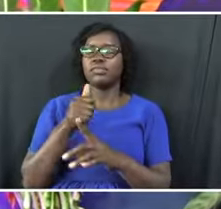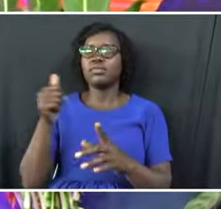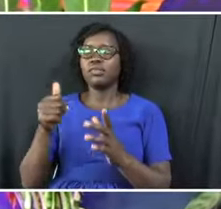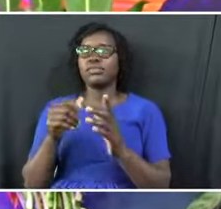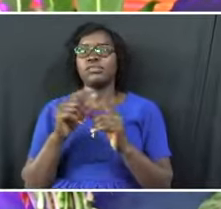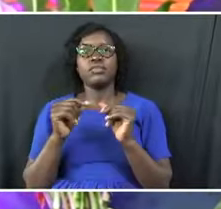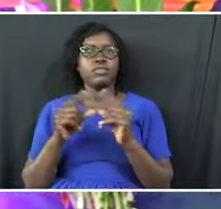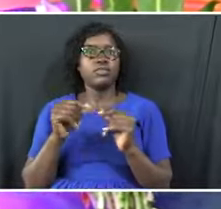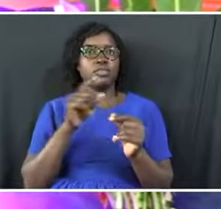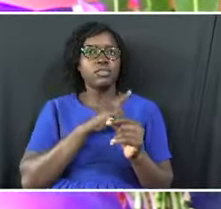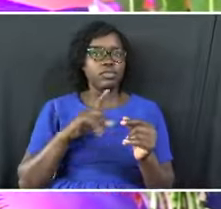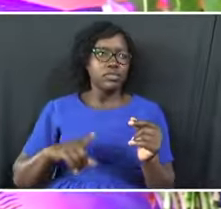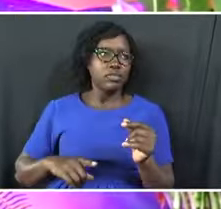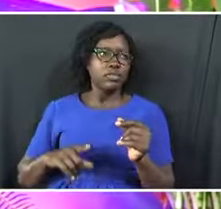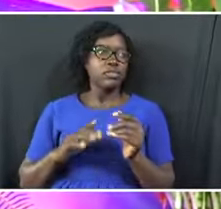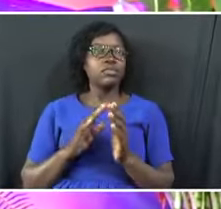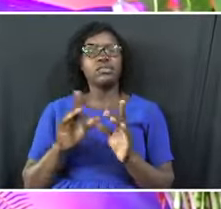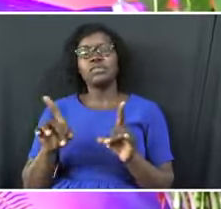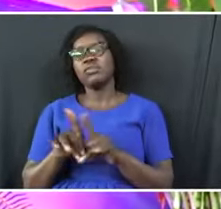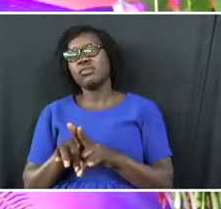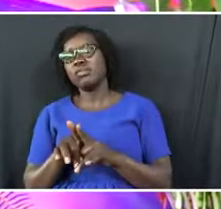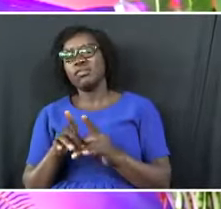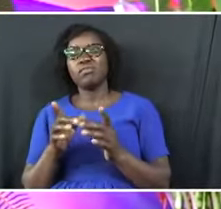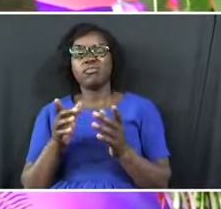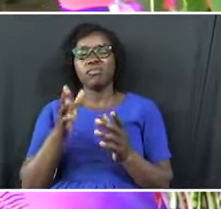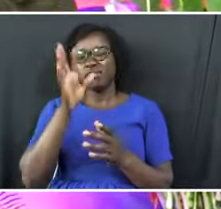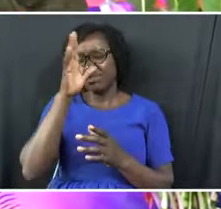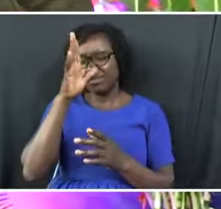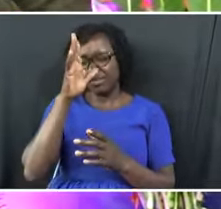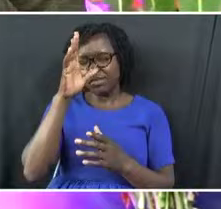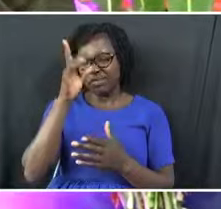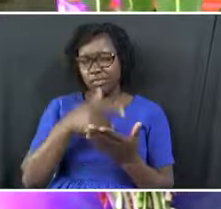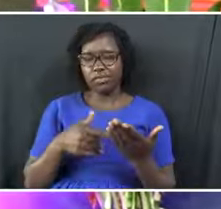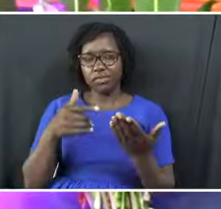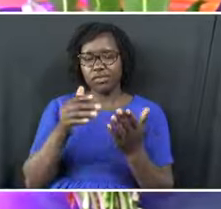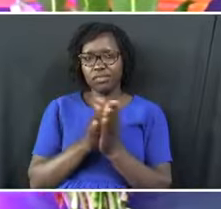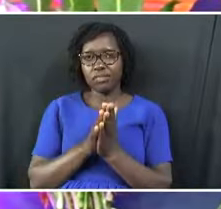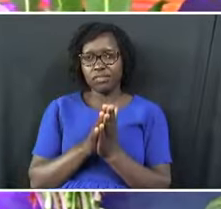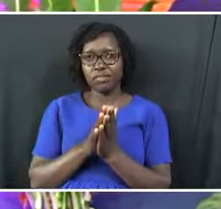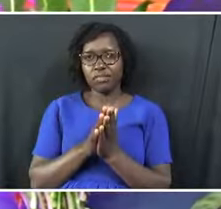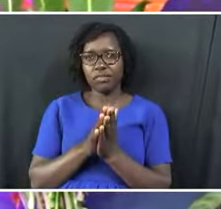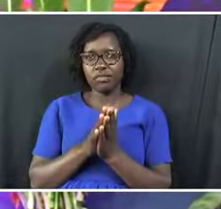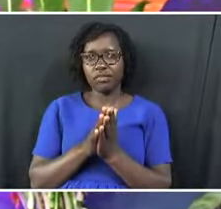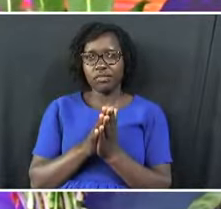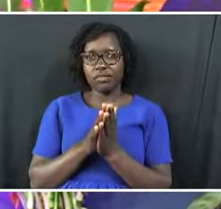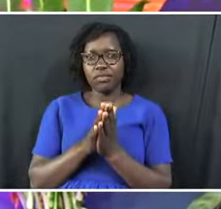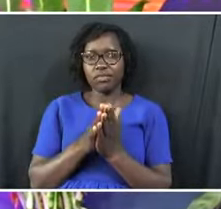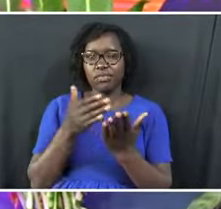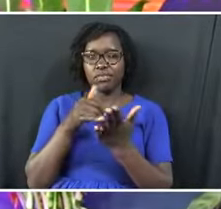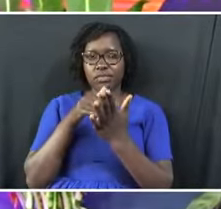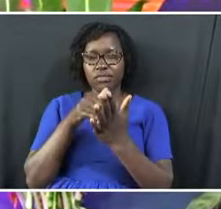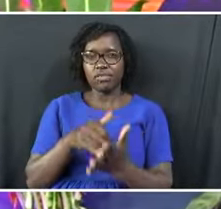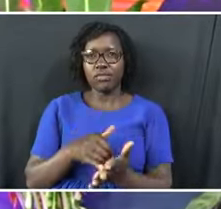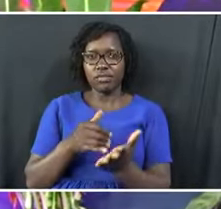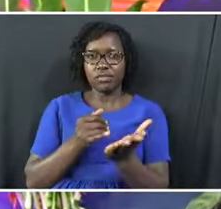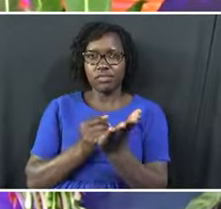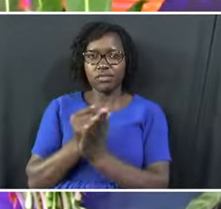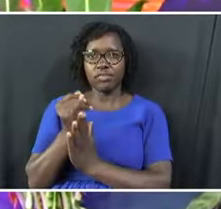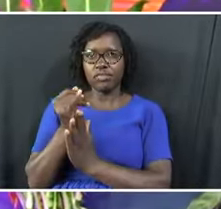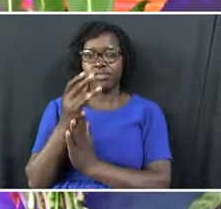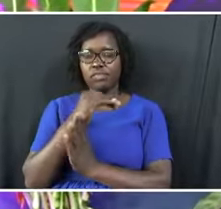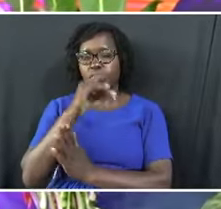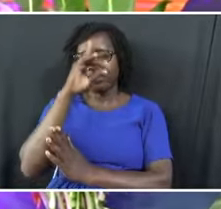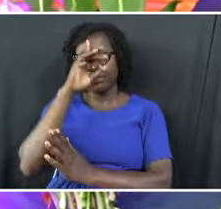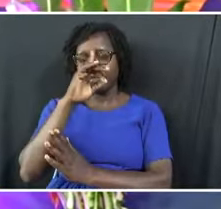the Lord like a joke. And this is what costed the integrity and the seriousness